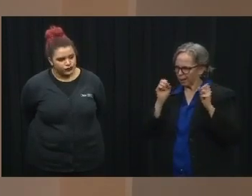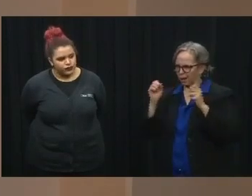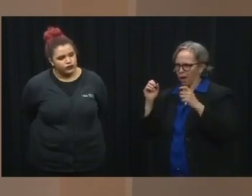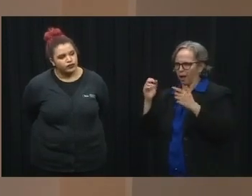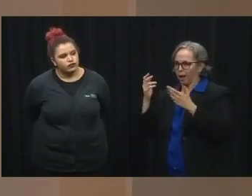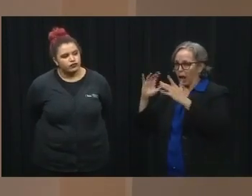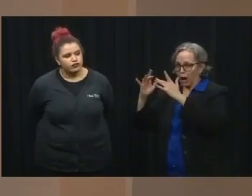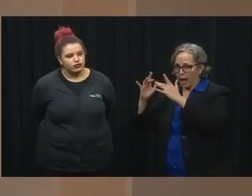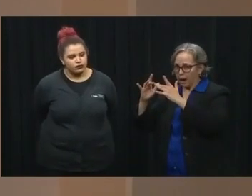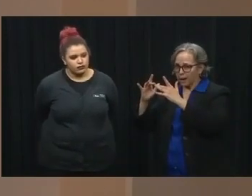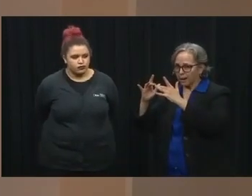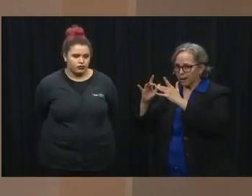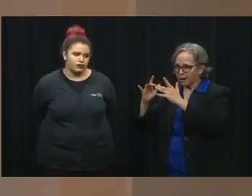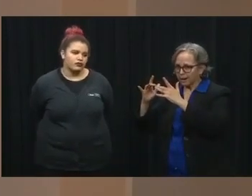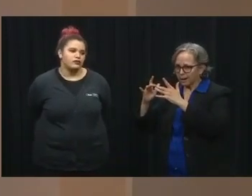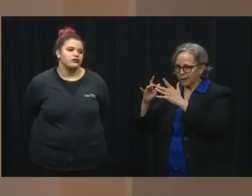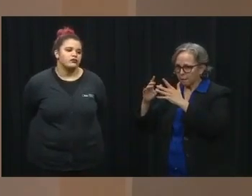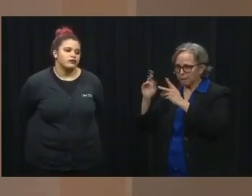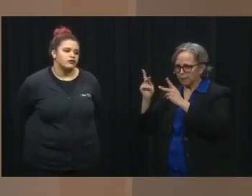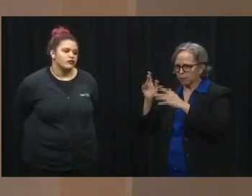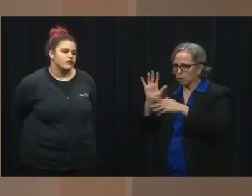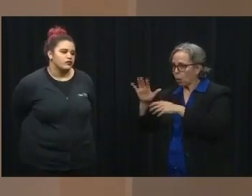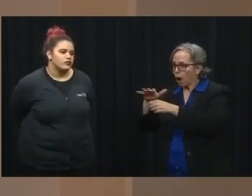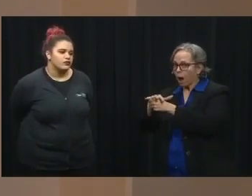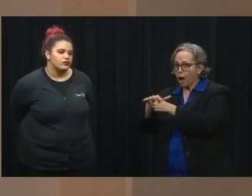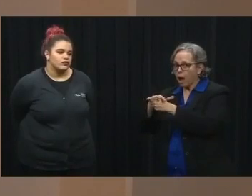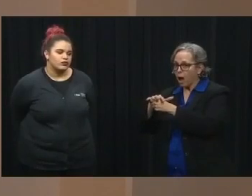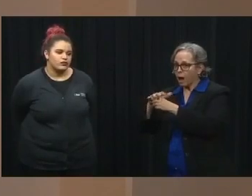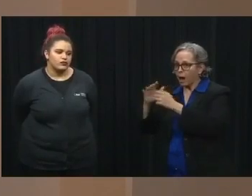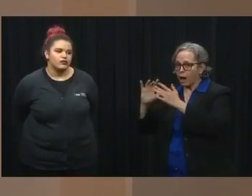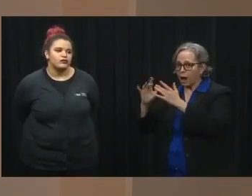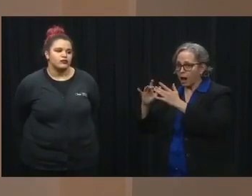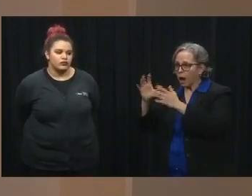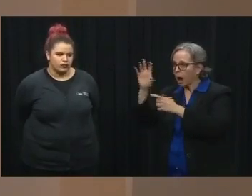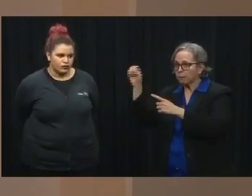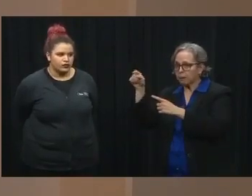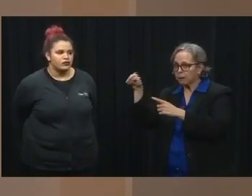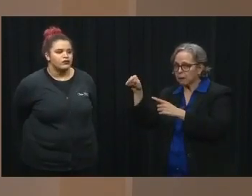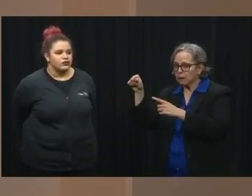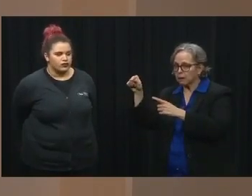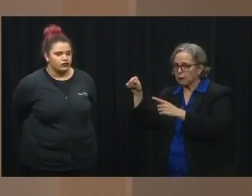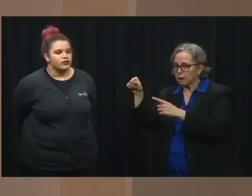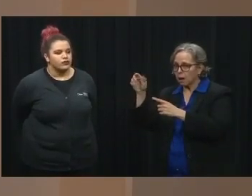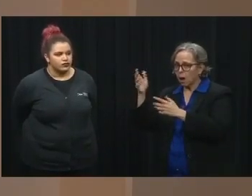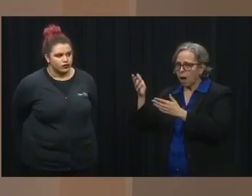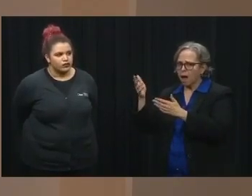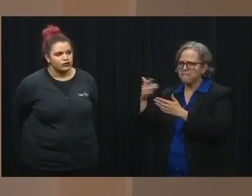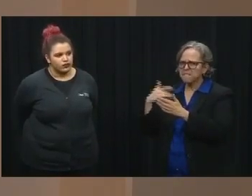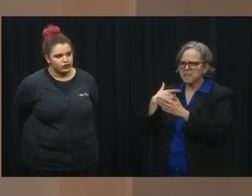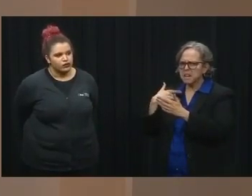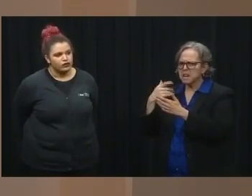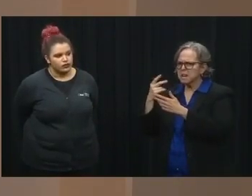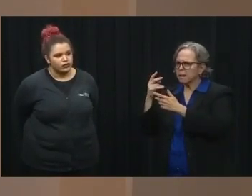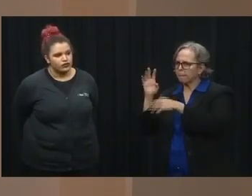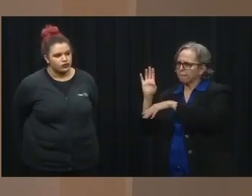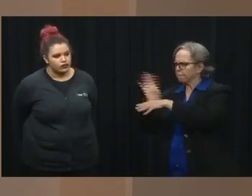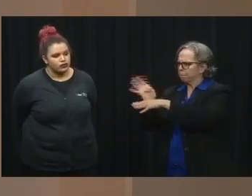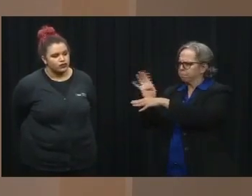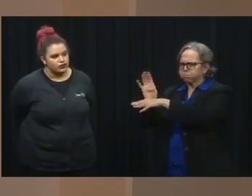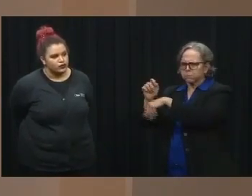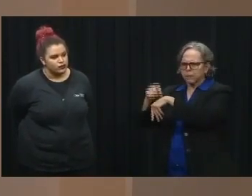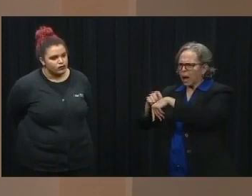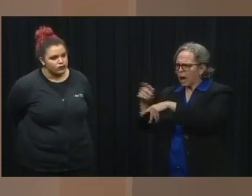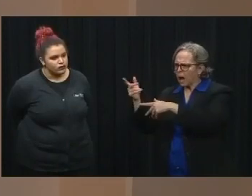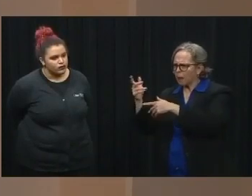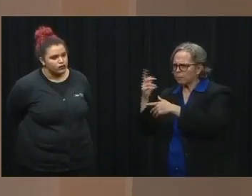service provider at your end of this, where you might be in a place where there's heavy use, and so